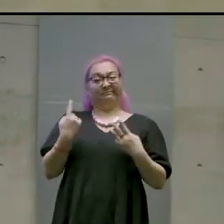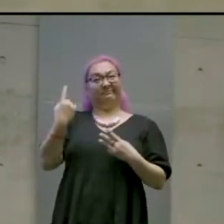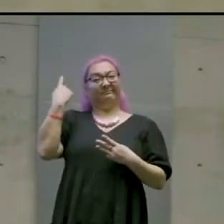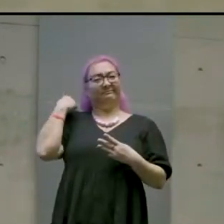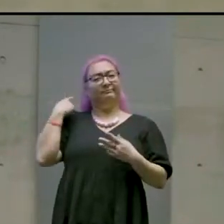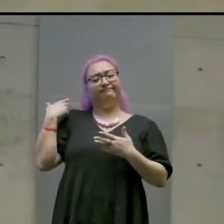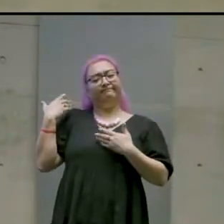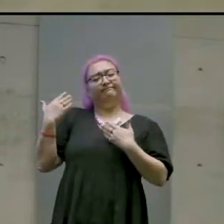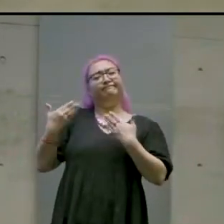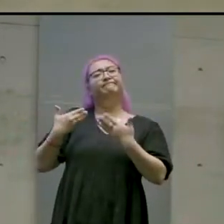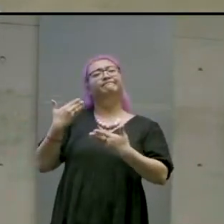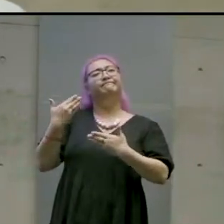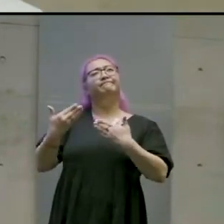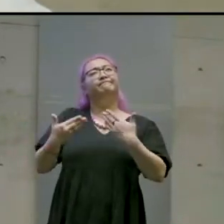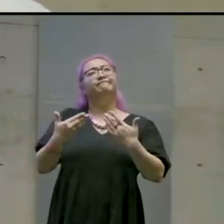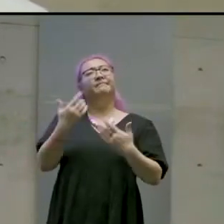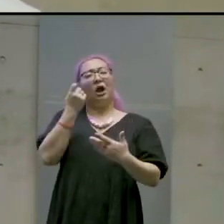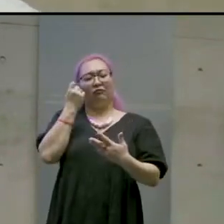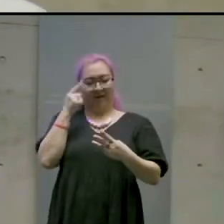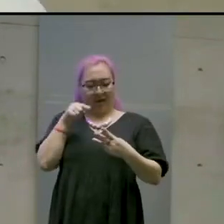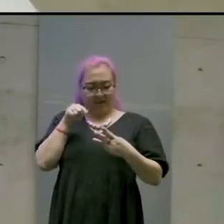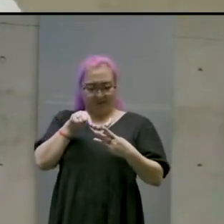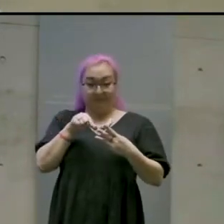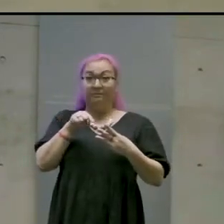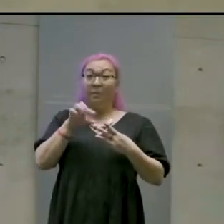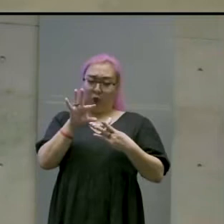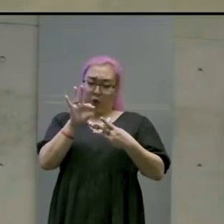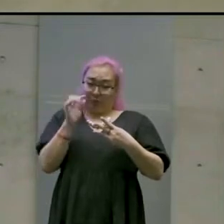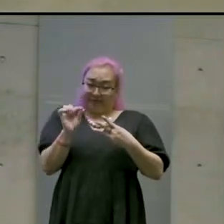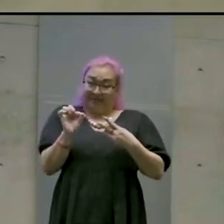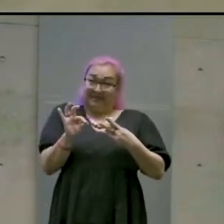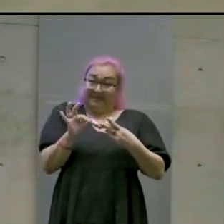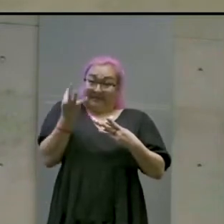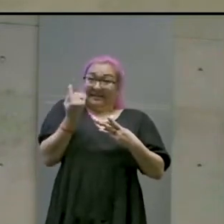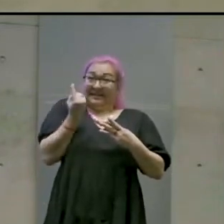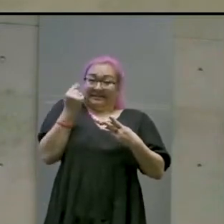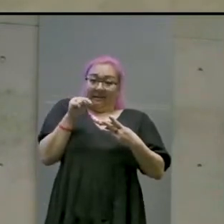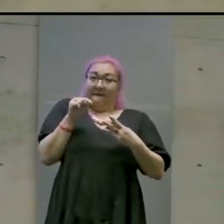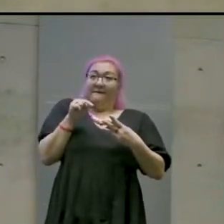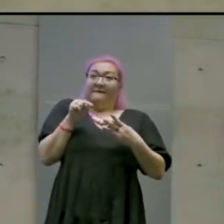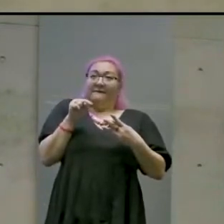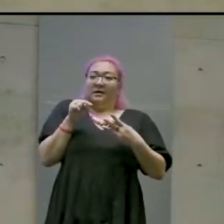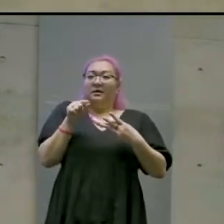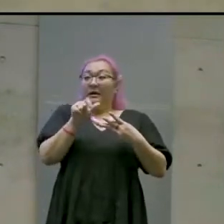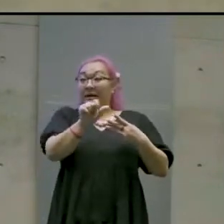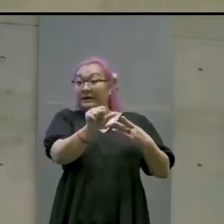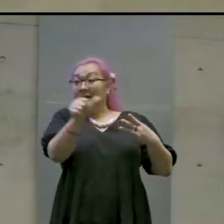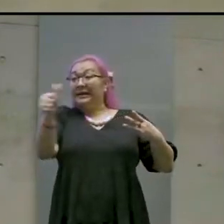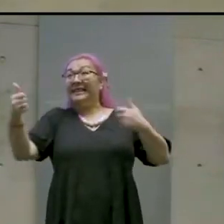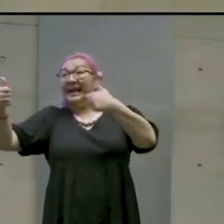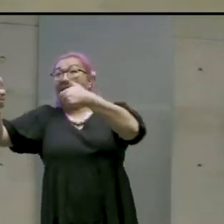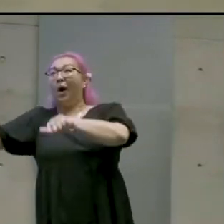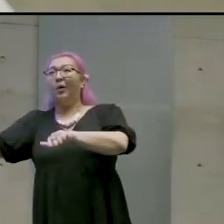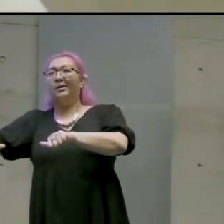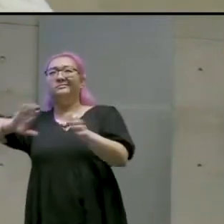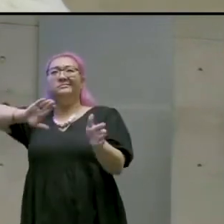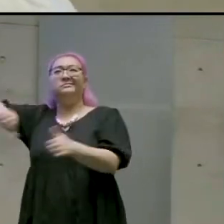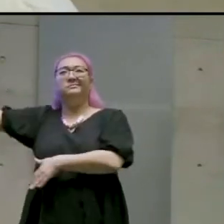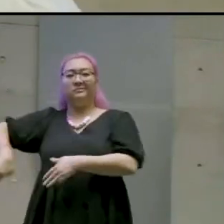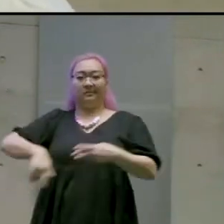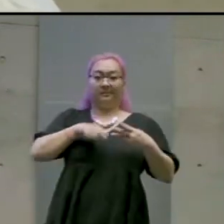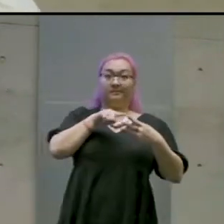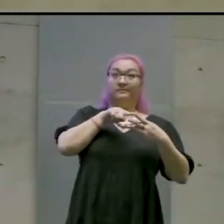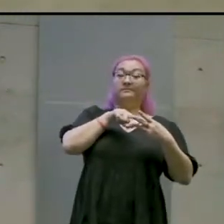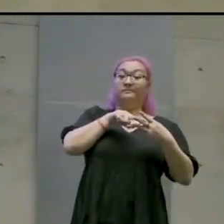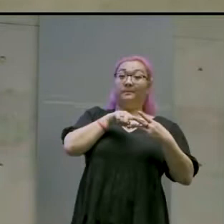focusing on the choice itself and move myself away from the outcome. where the context and the outcome are